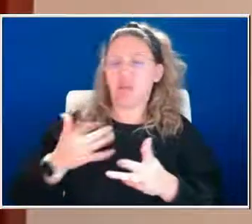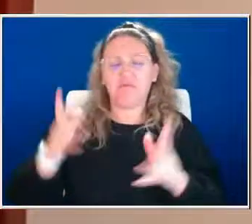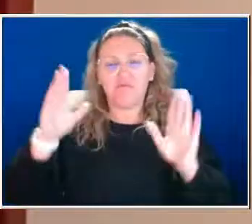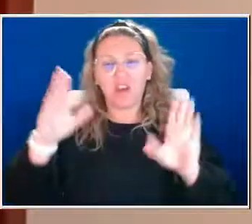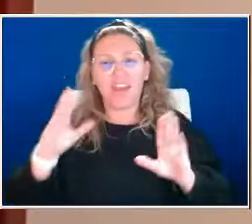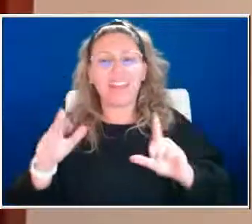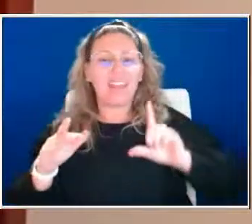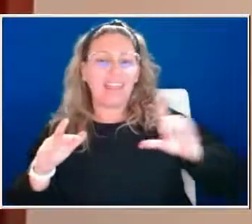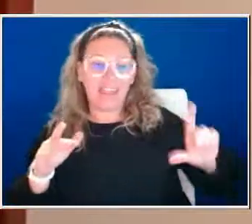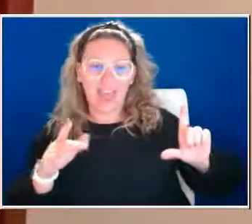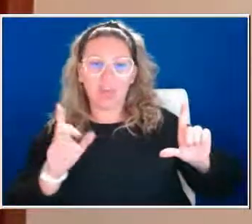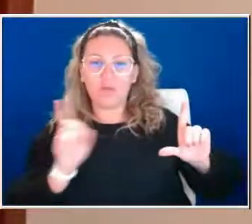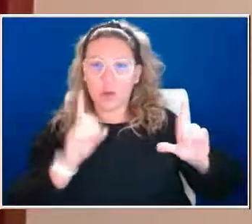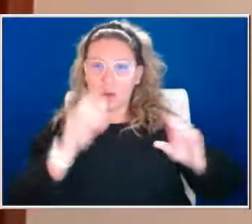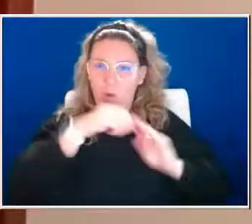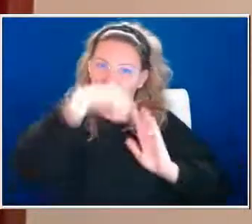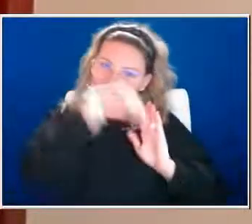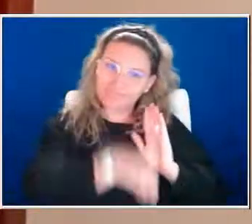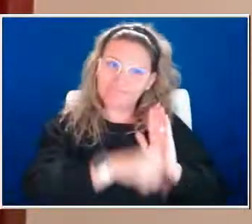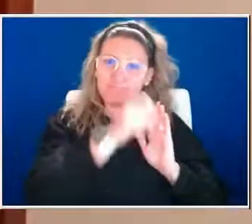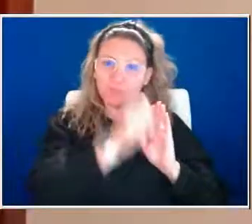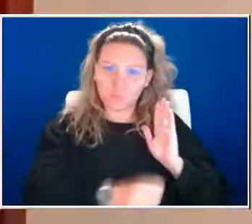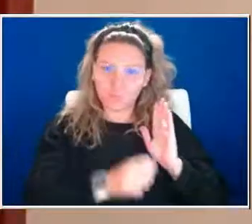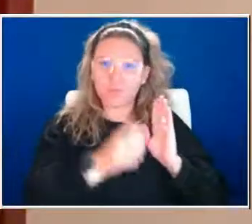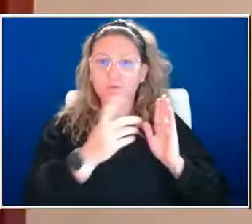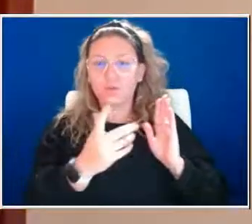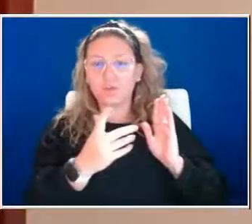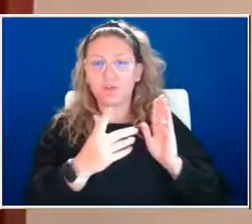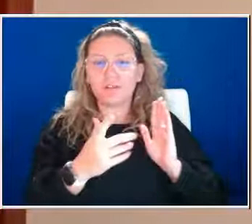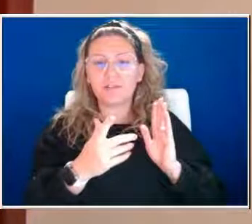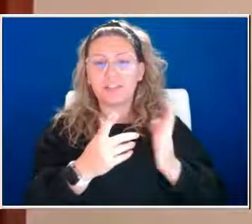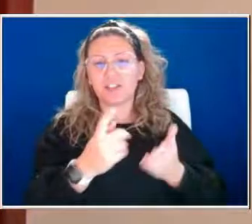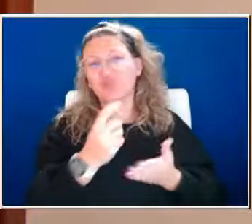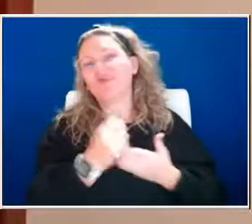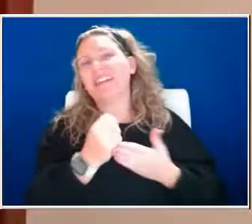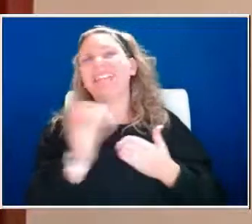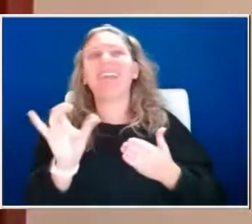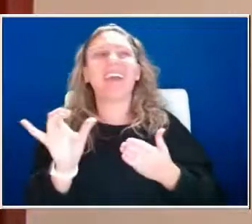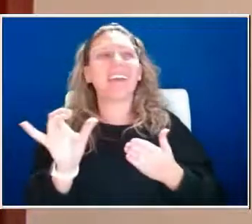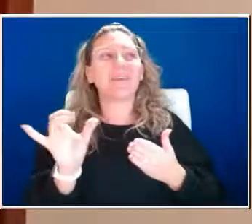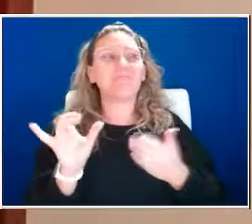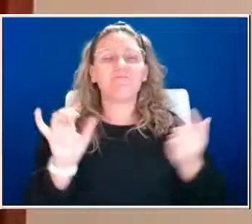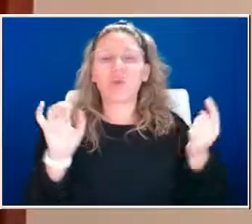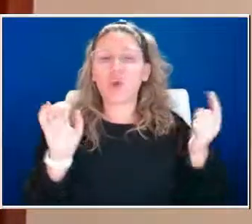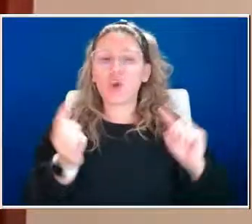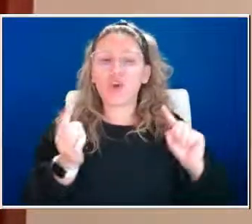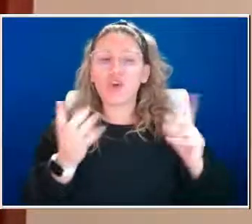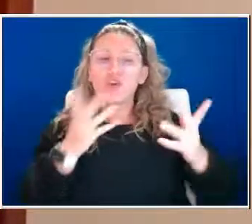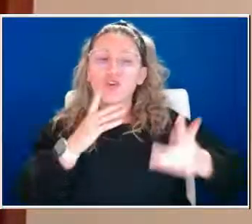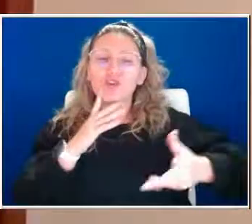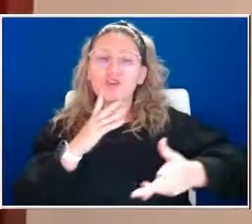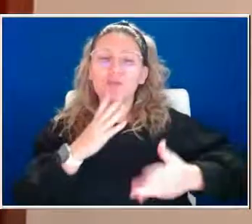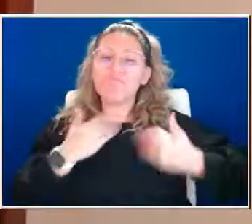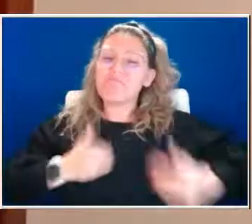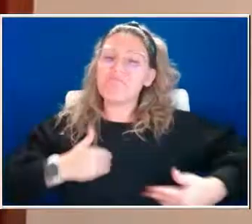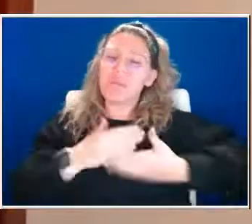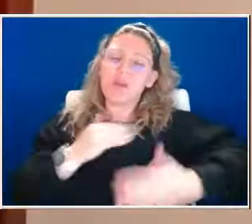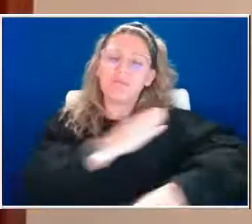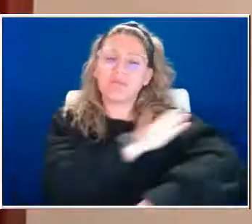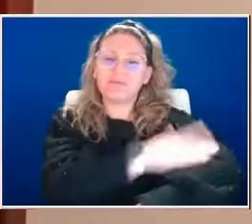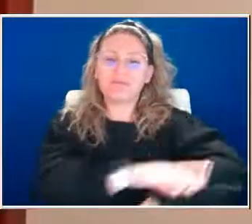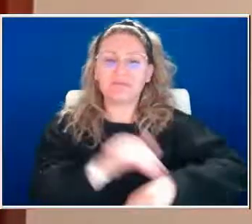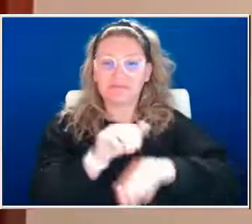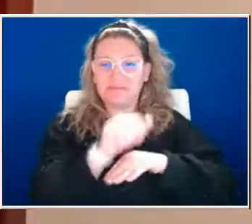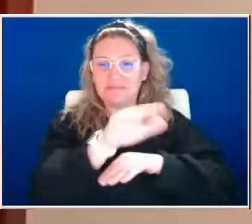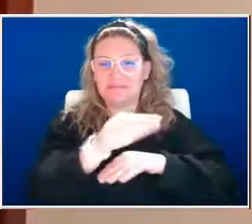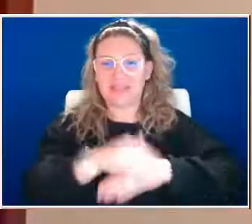left side, where they did a more extensive surgery, I kind of treated like a hurt wing for a very long time. They actually send you home in